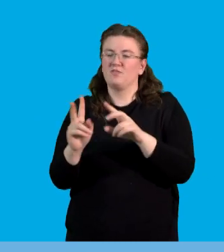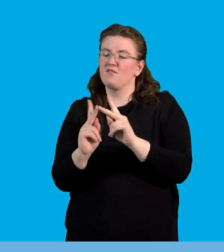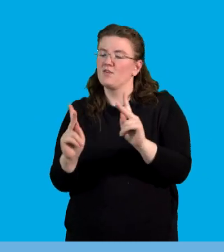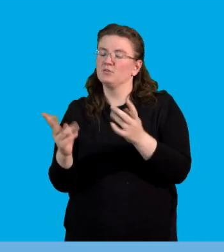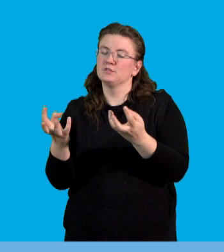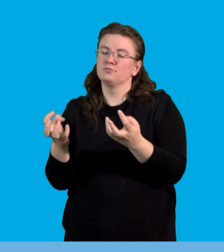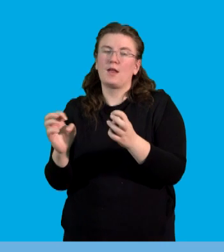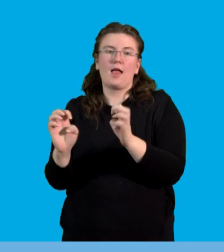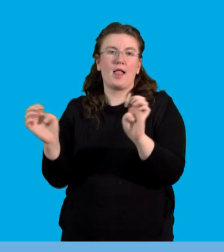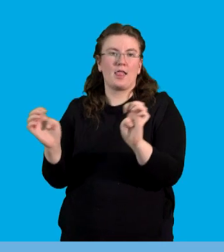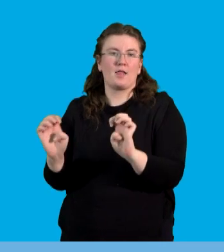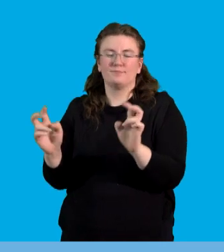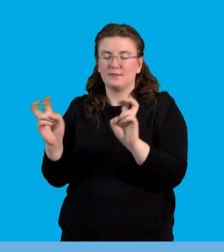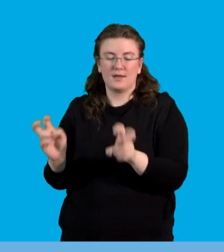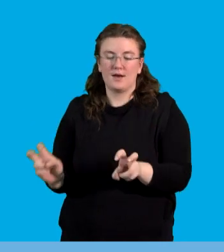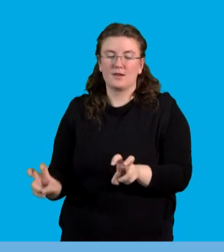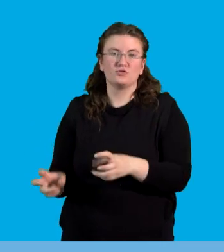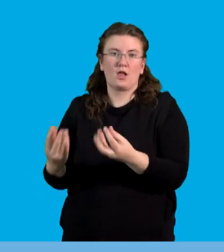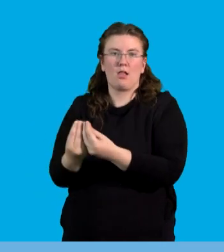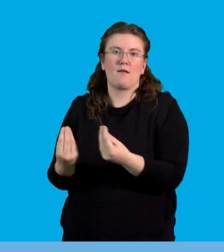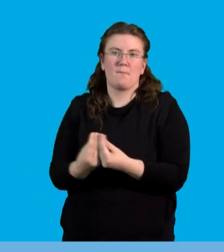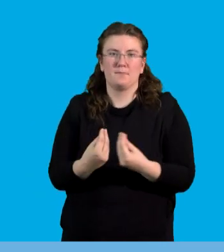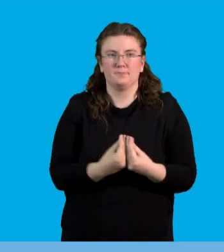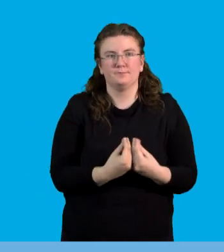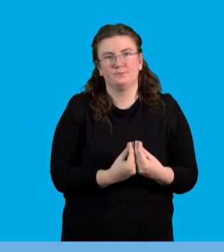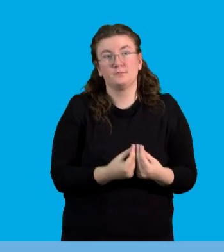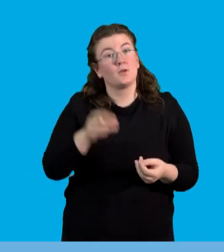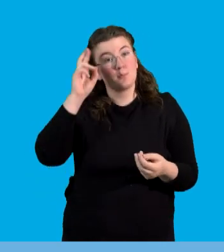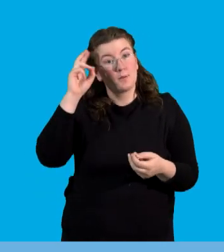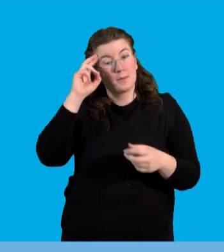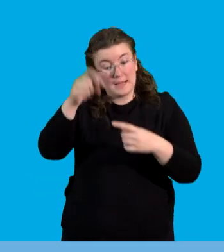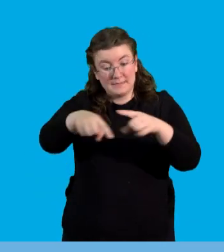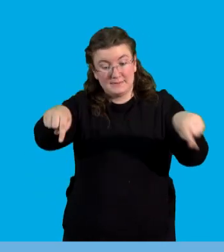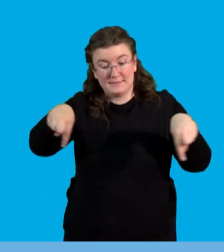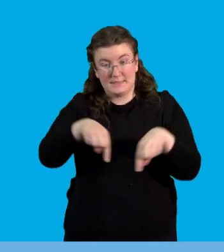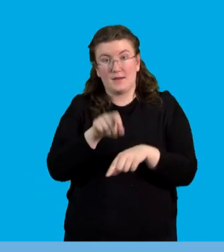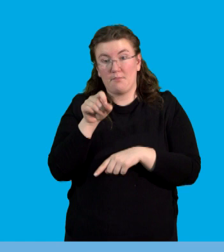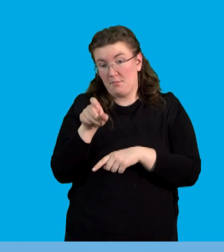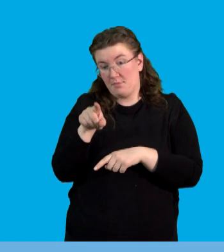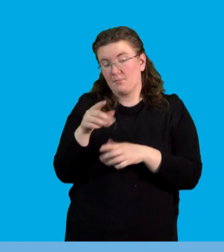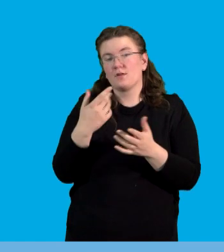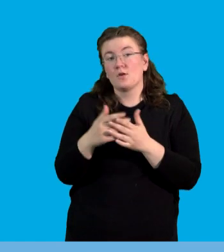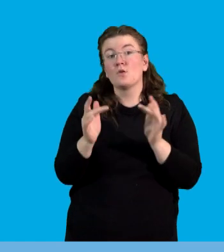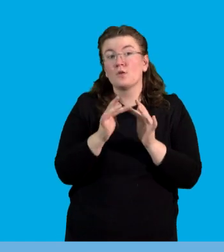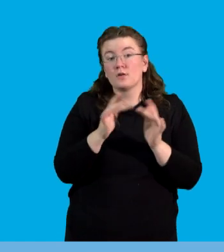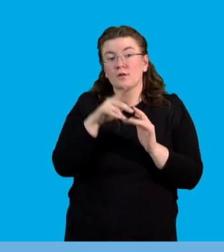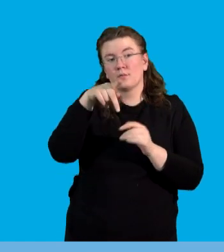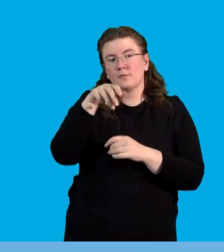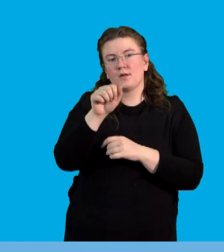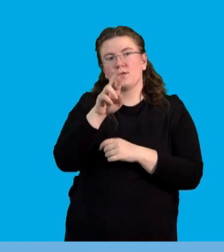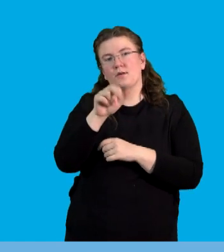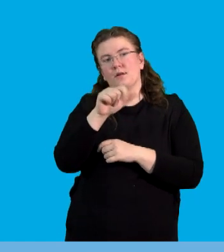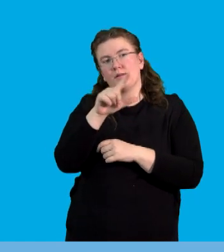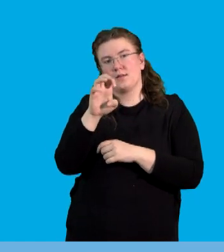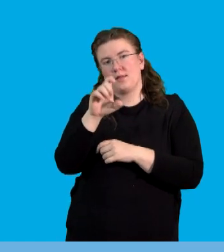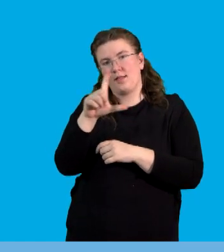in order to power them. So remember that the circuit that you're talking about here, it can either be connected in parallel and it can also